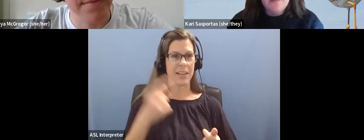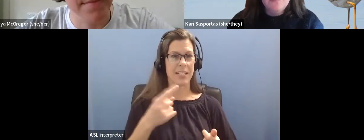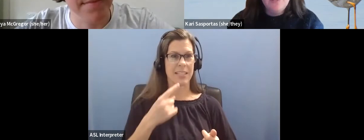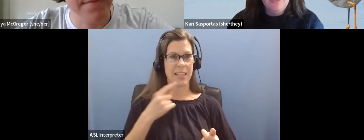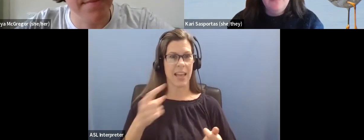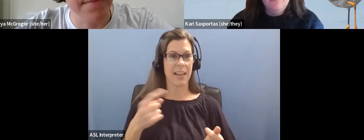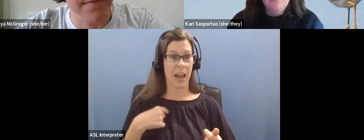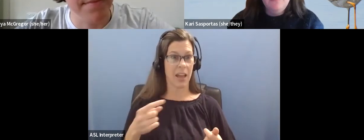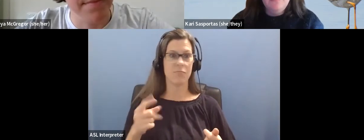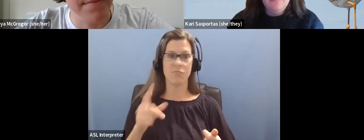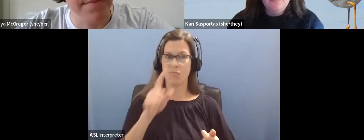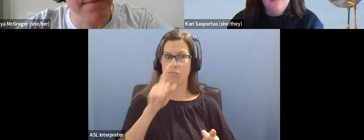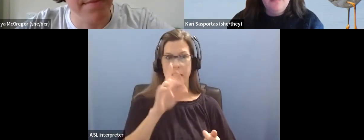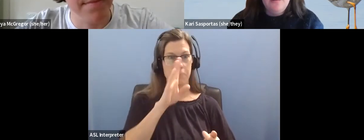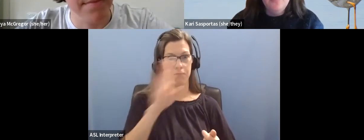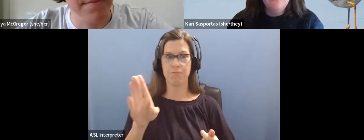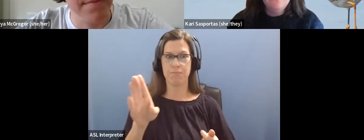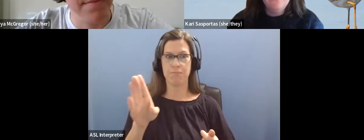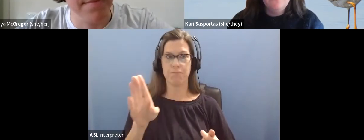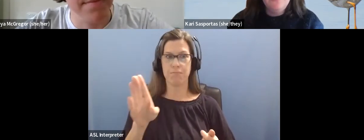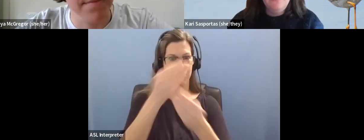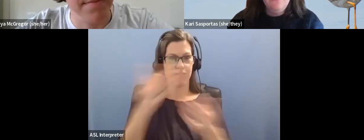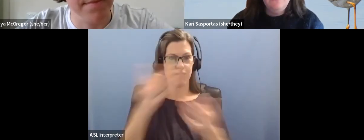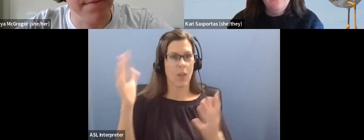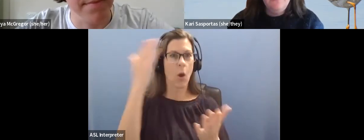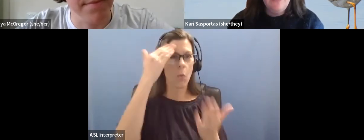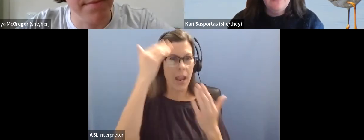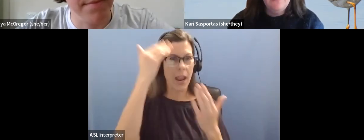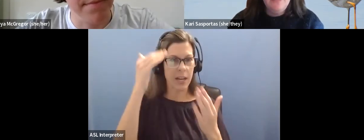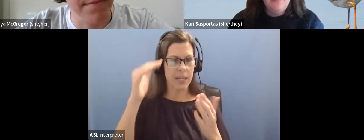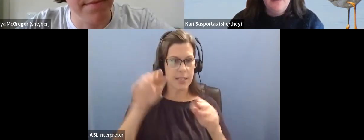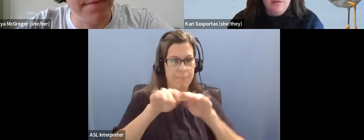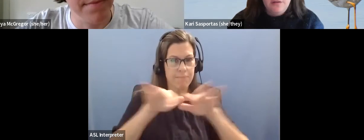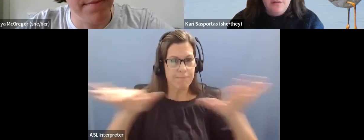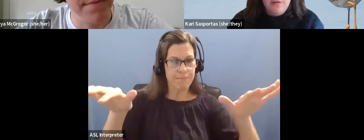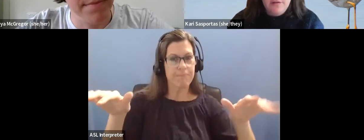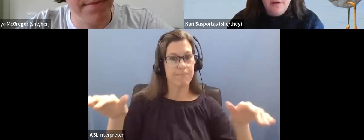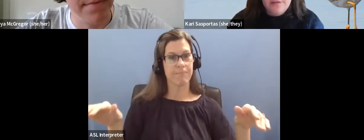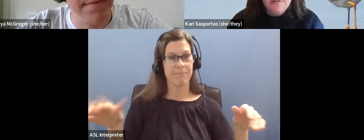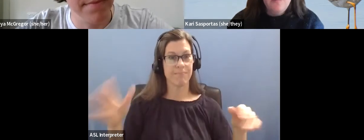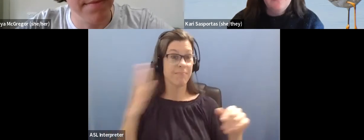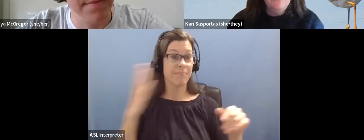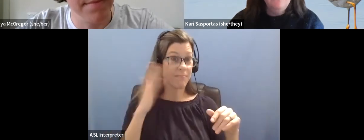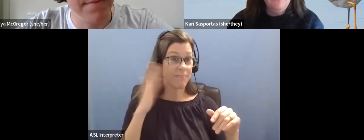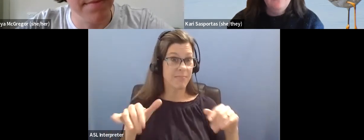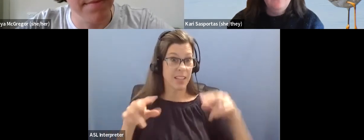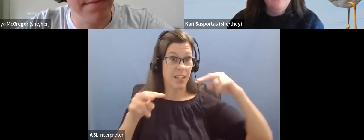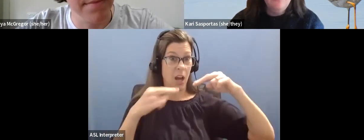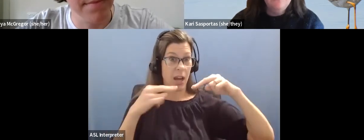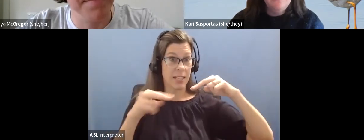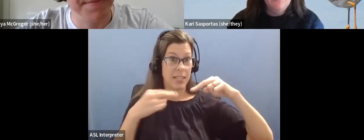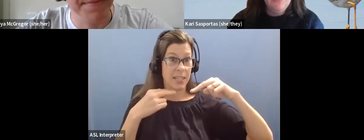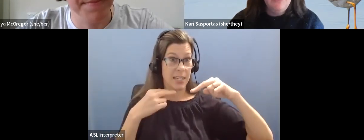basically spreading awareness and understanding of the fact that autism is a lifelong